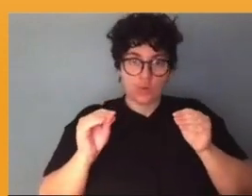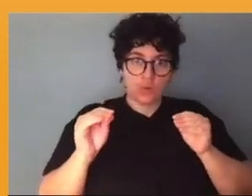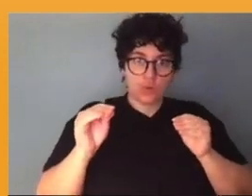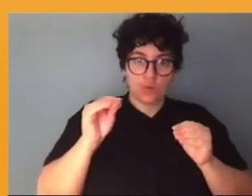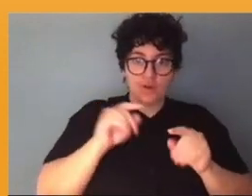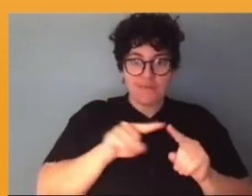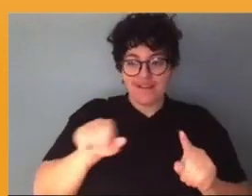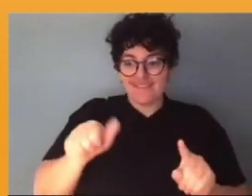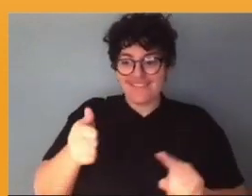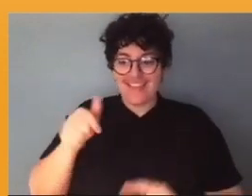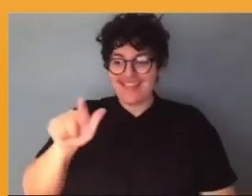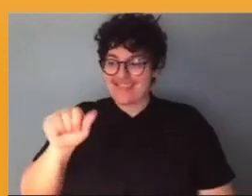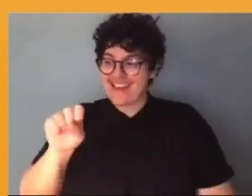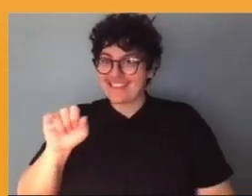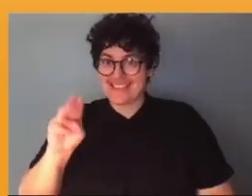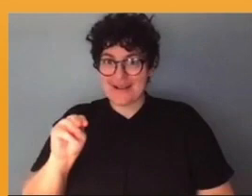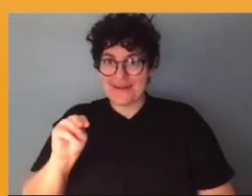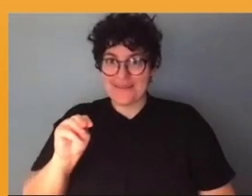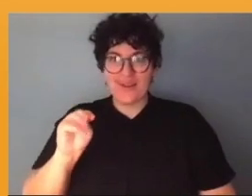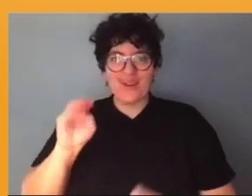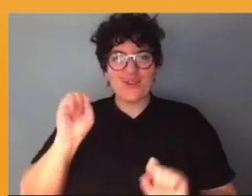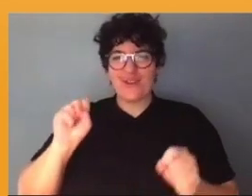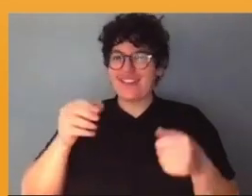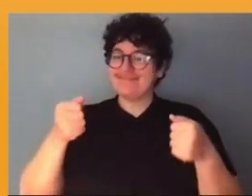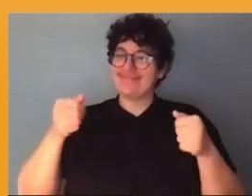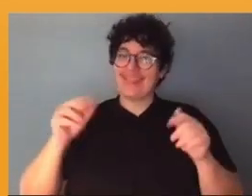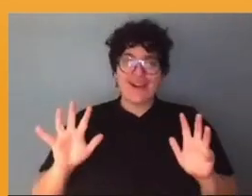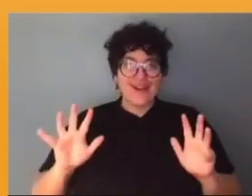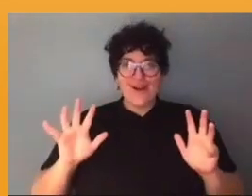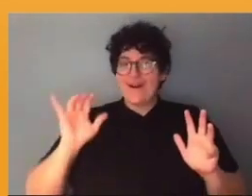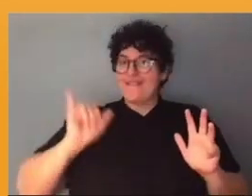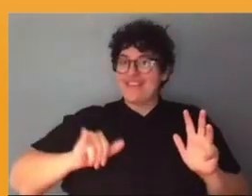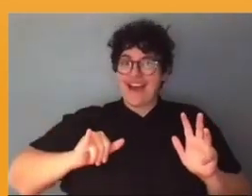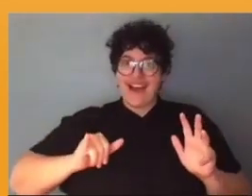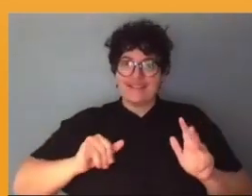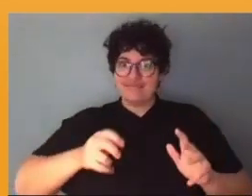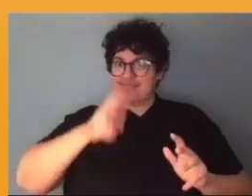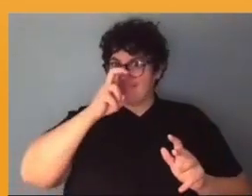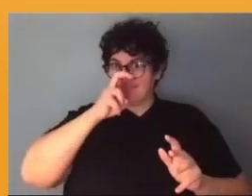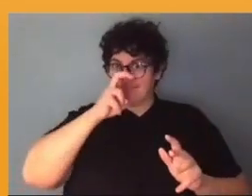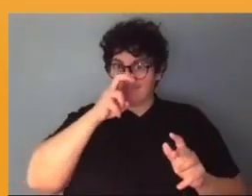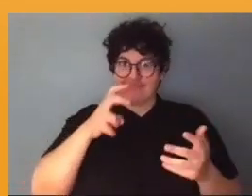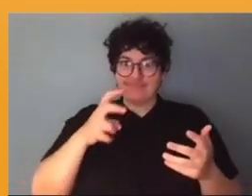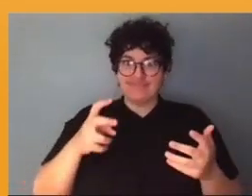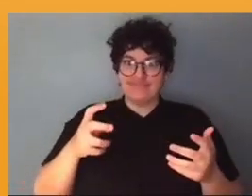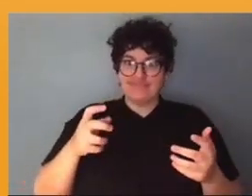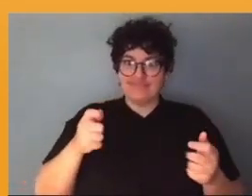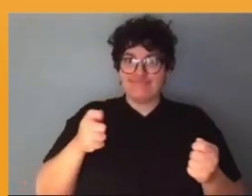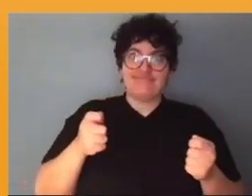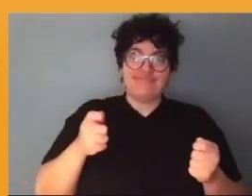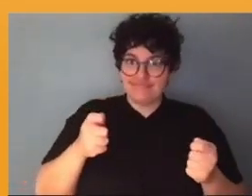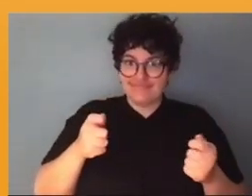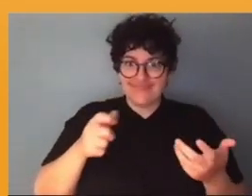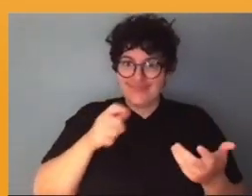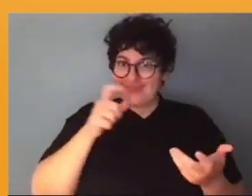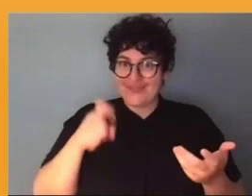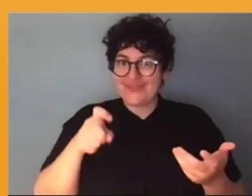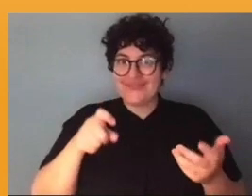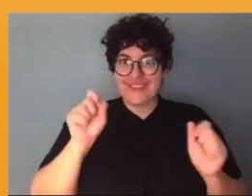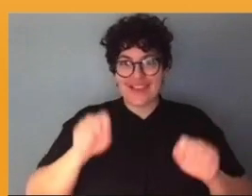stiffness of the dance and allow yourself to be, you know, free and, you know, emote,